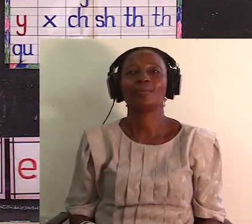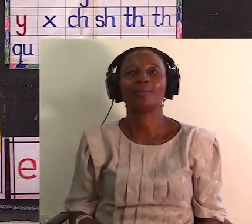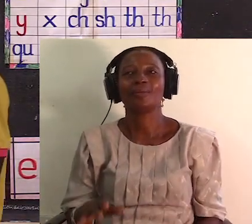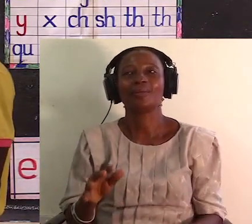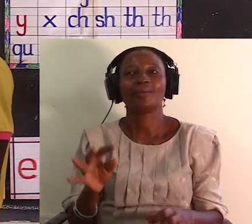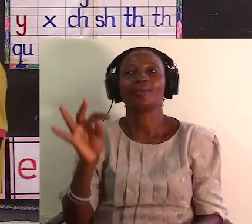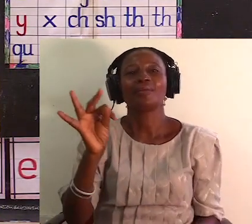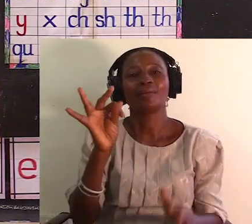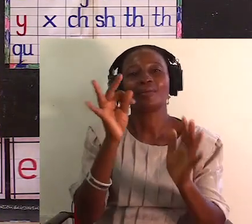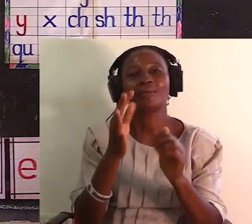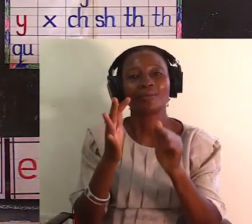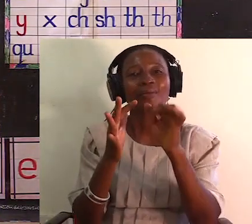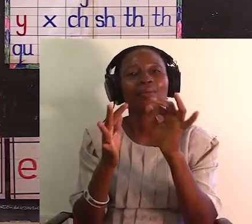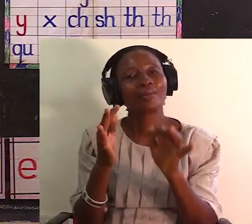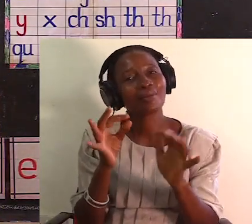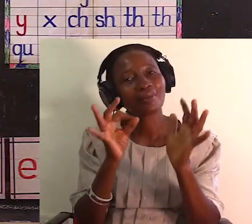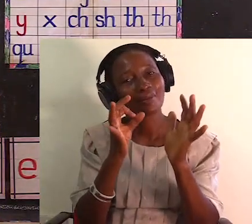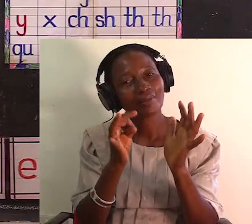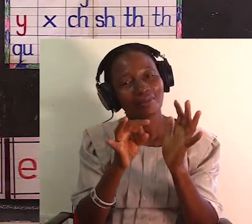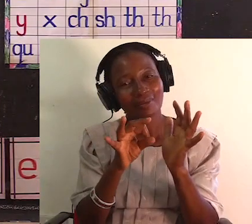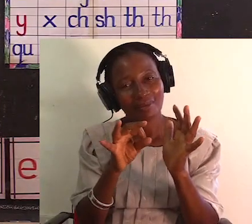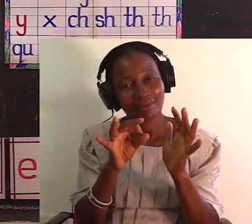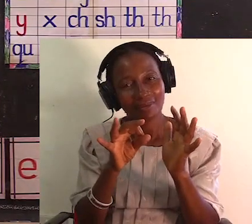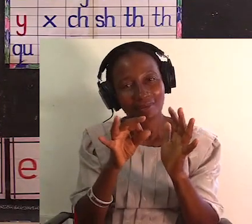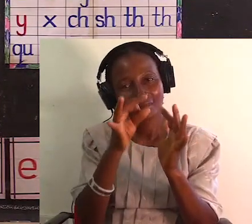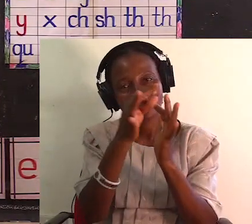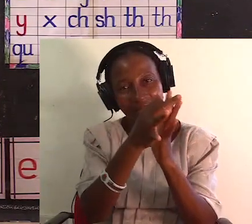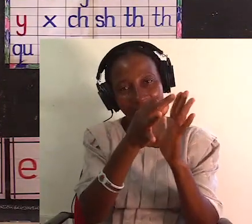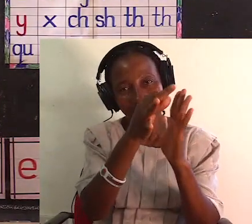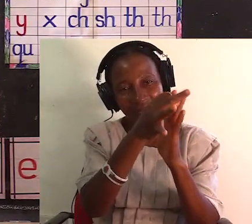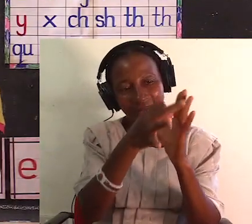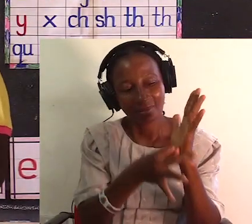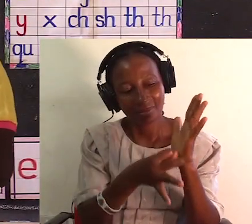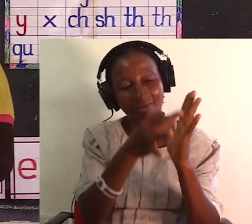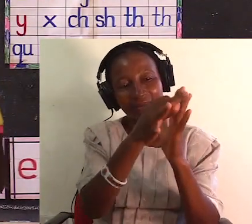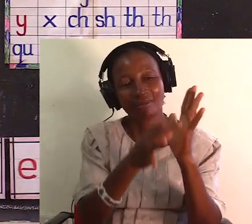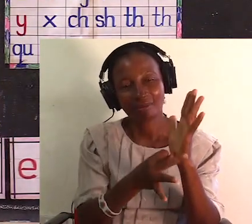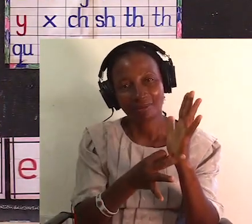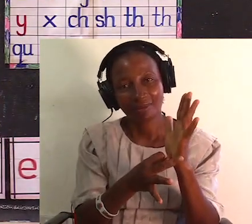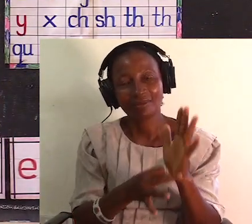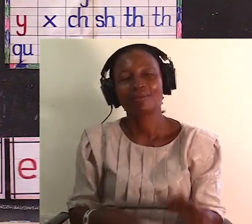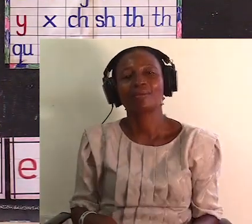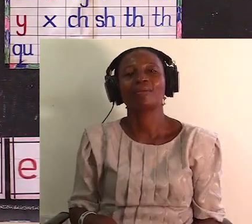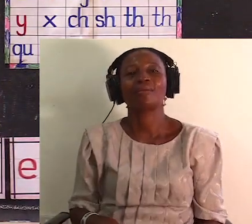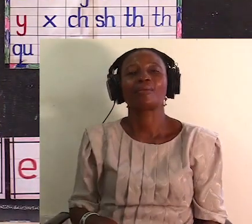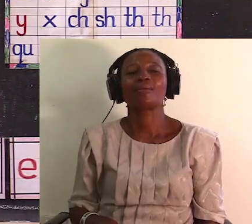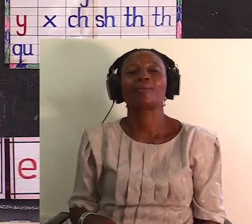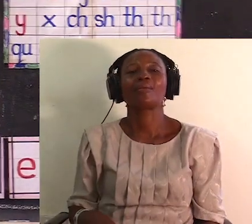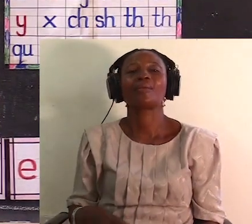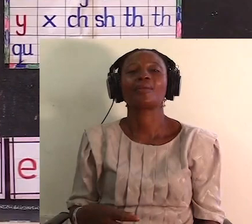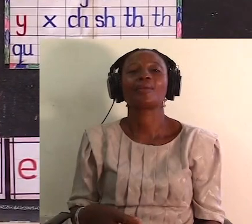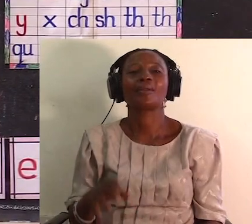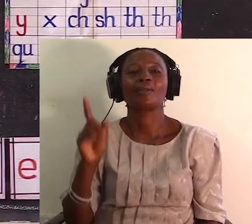come. And in the song also, the sound will be repeated so that at least those who miss it will have